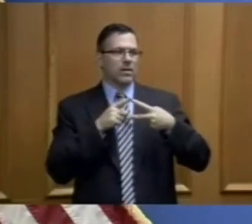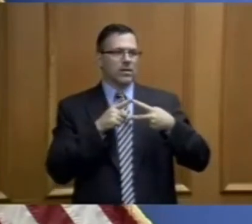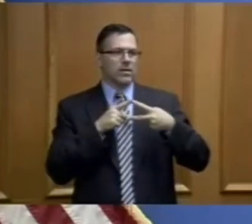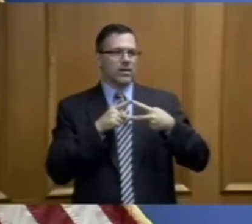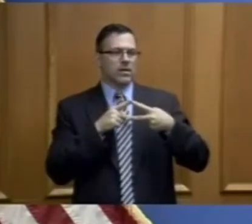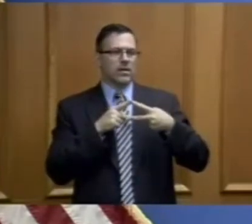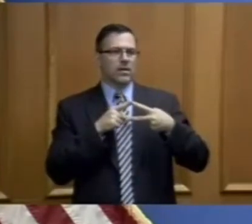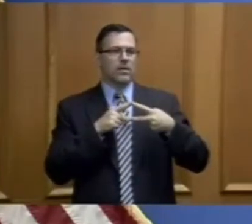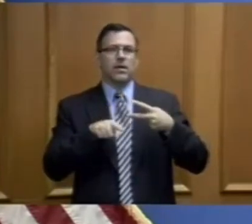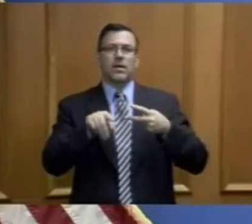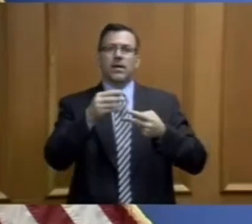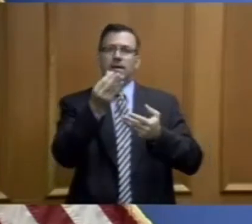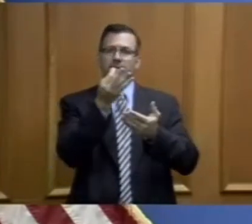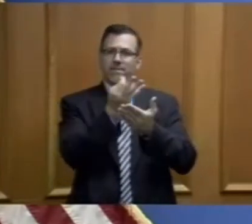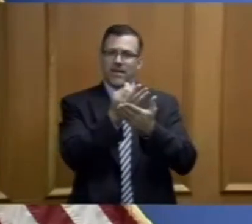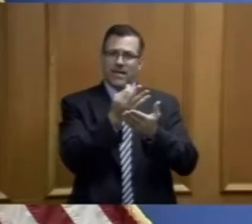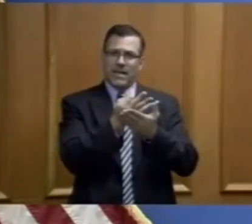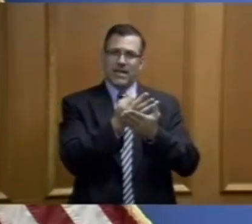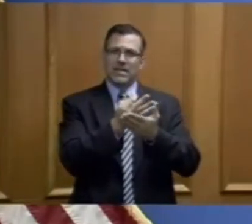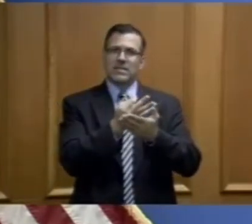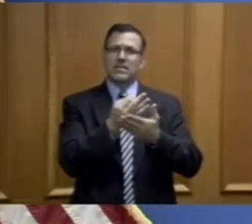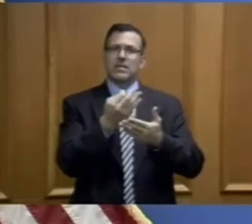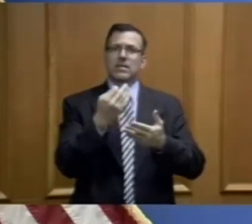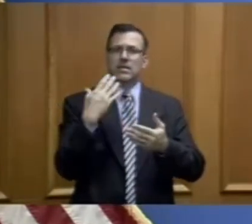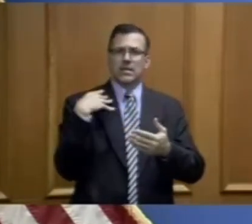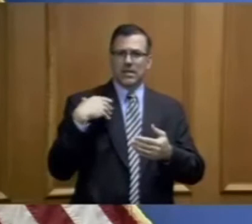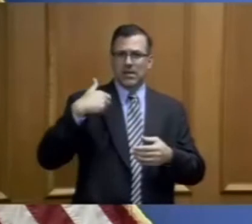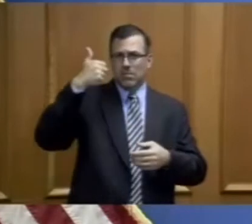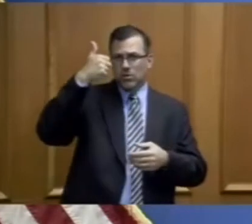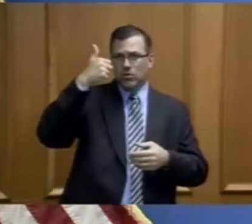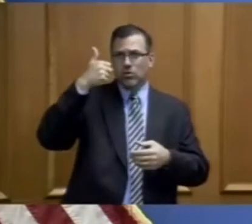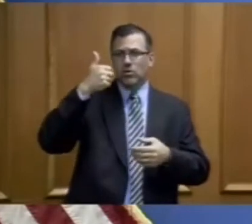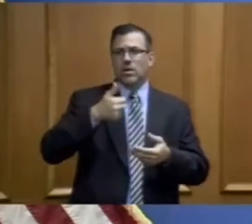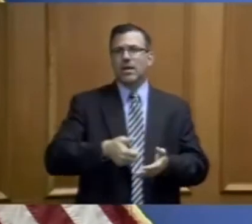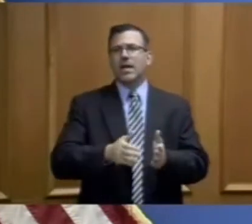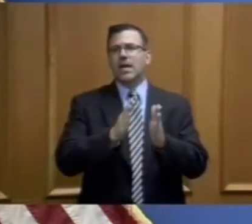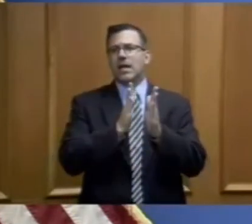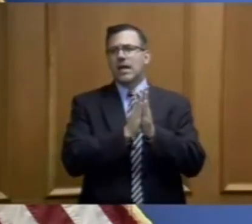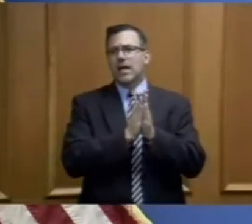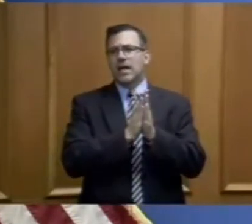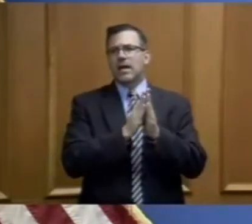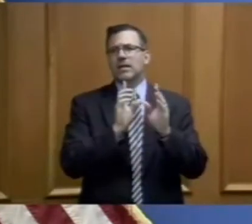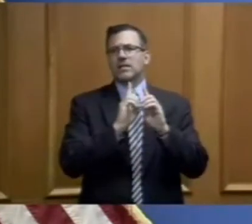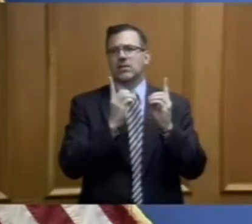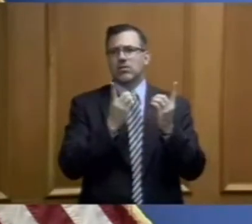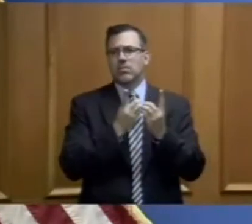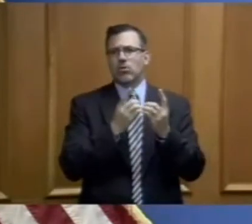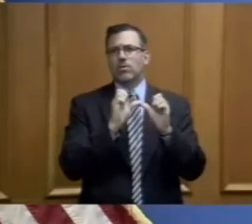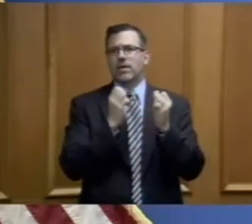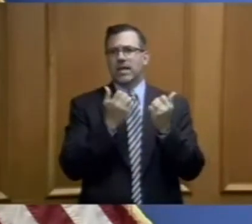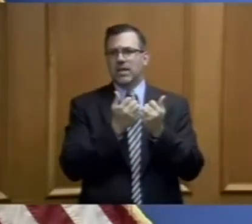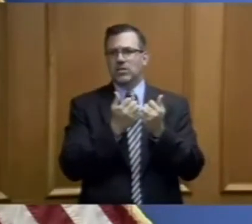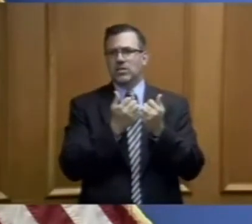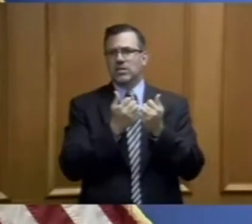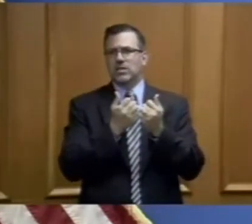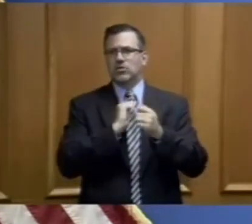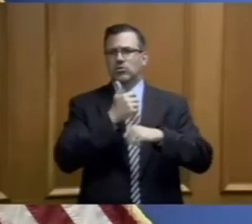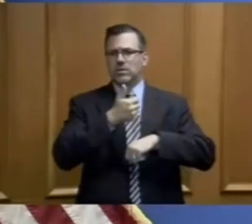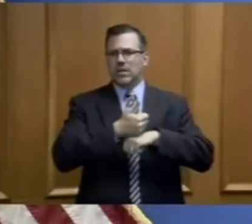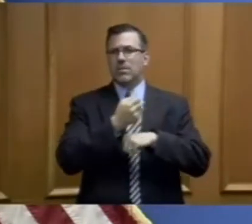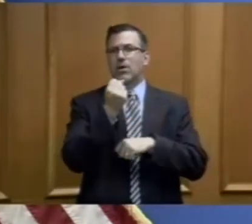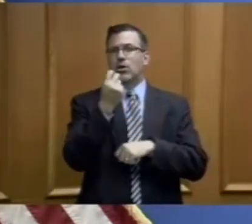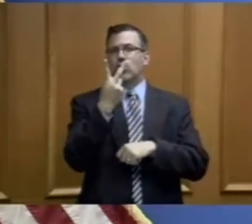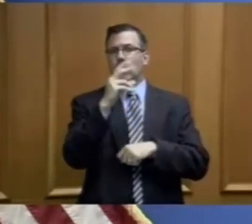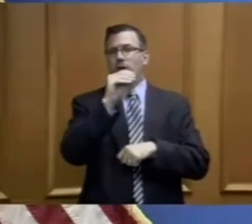Finance Commissioner, have asked the departments and agencies to implement 12% reduction. Could